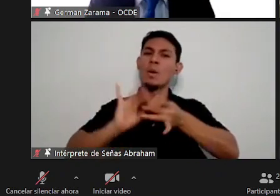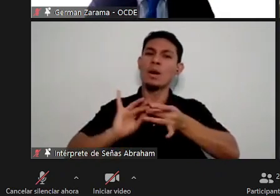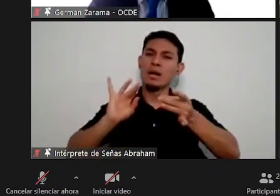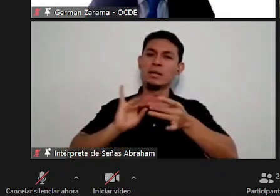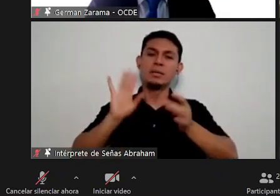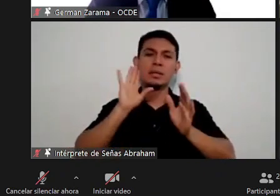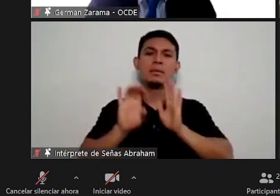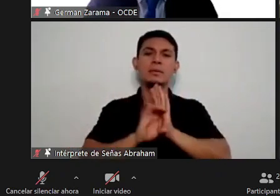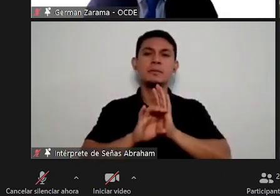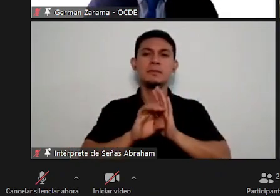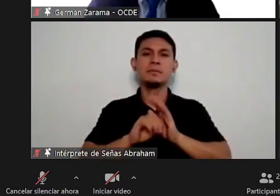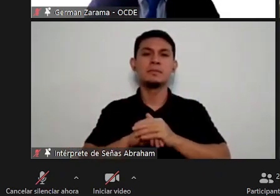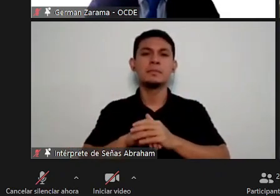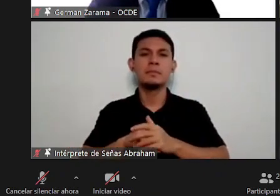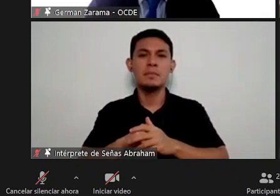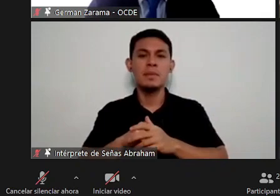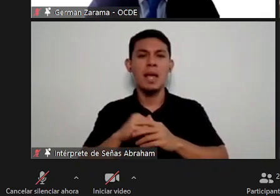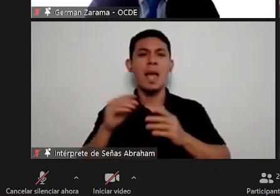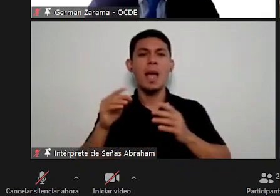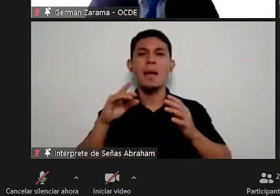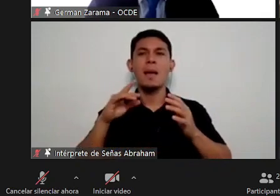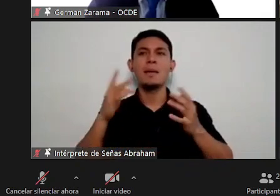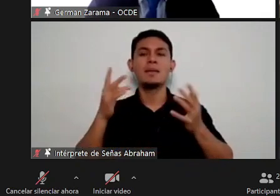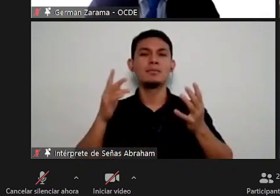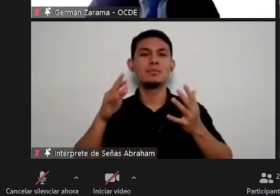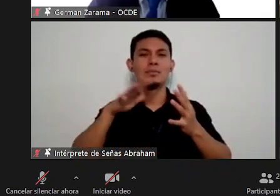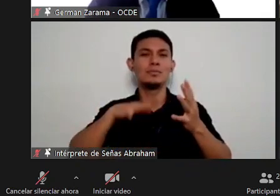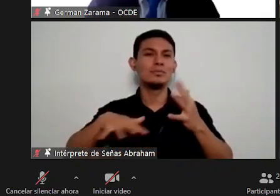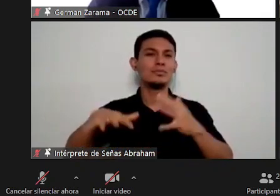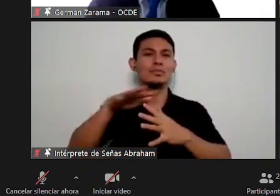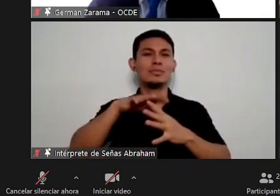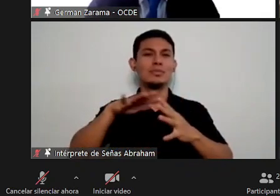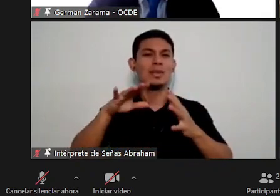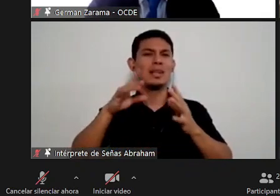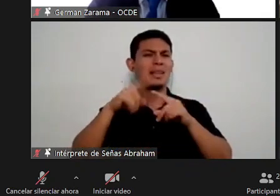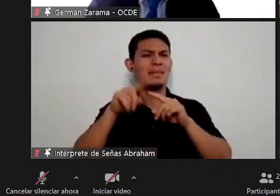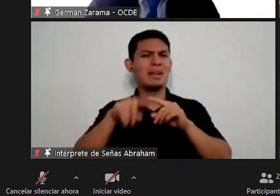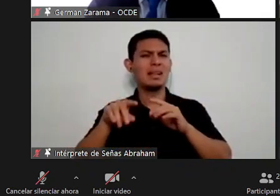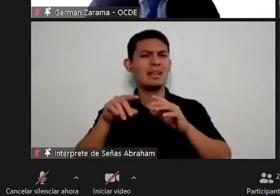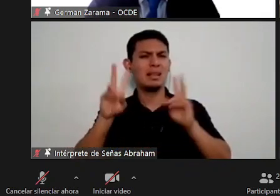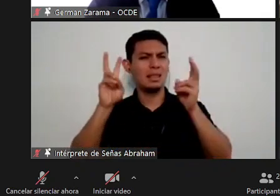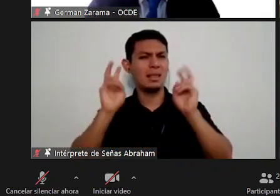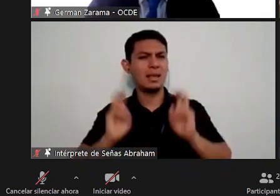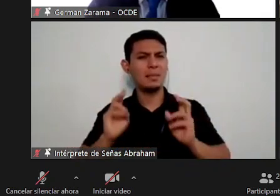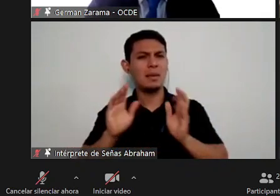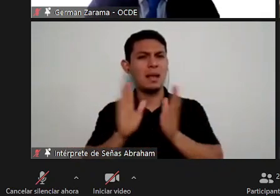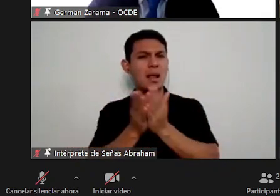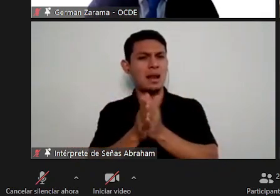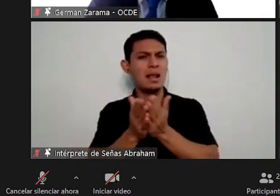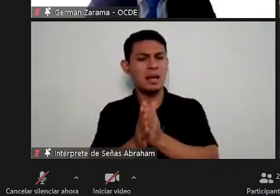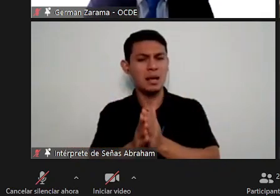comprehensions we have a storybook that is called us